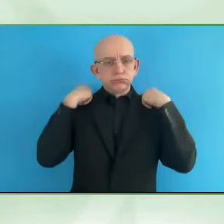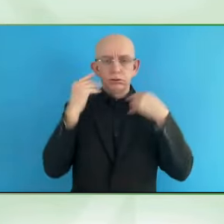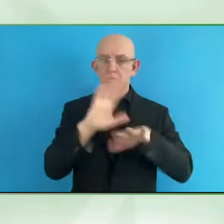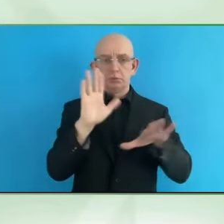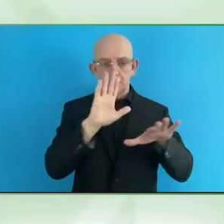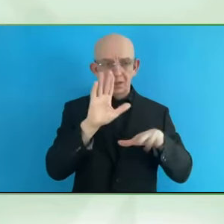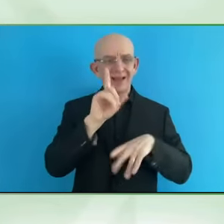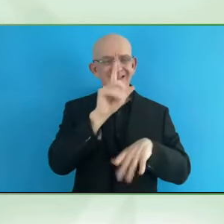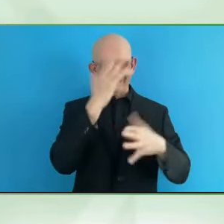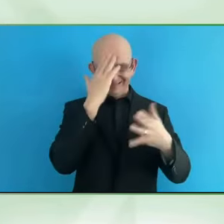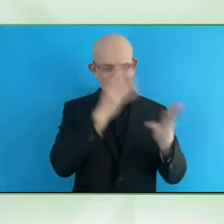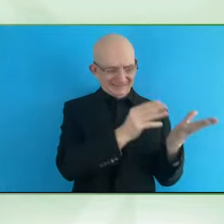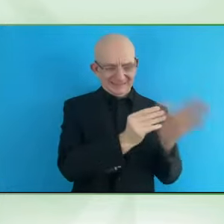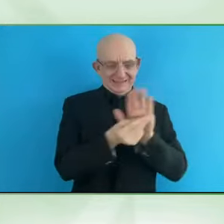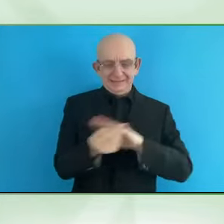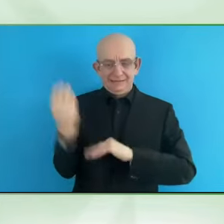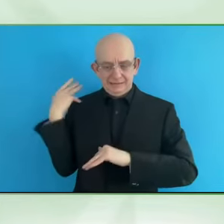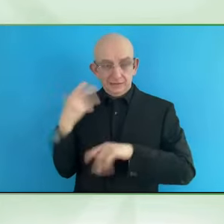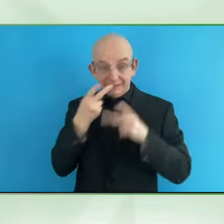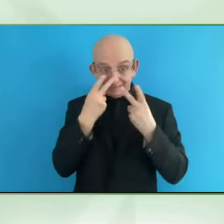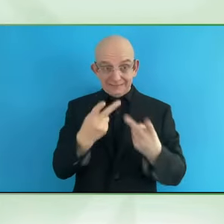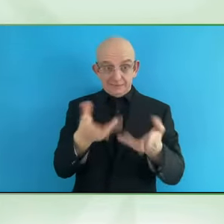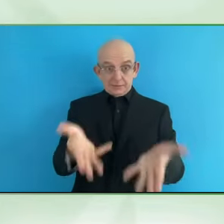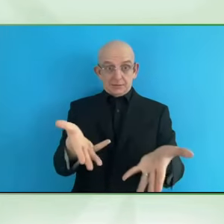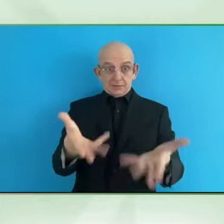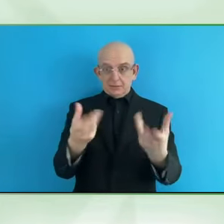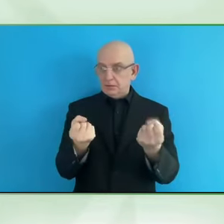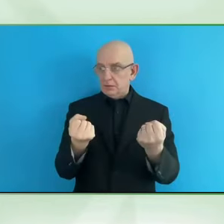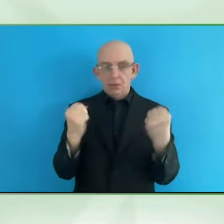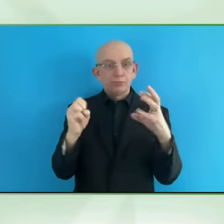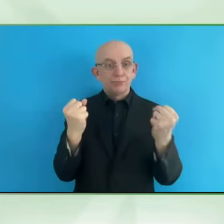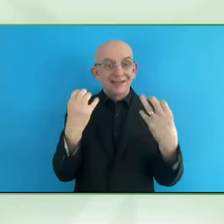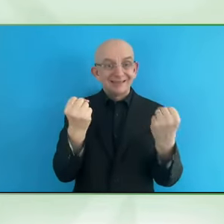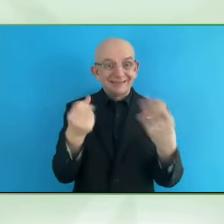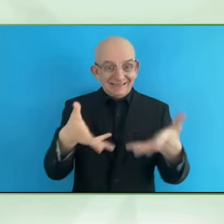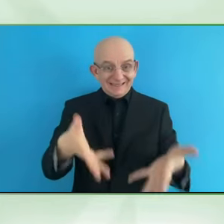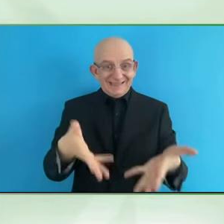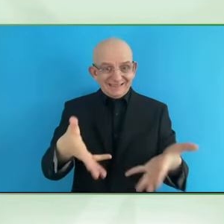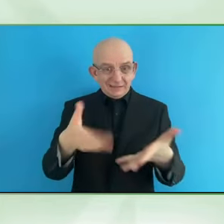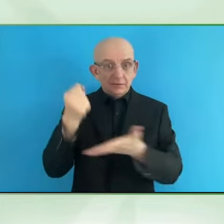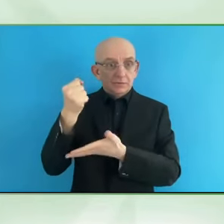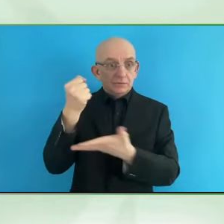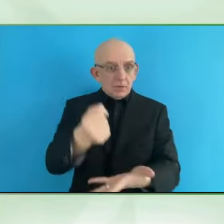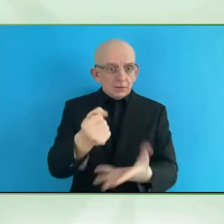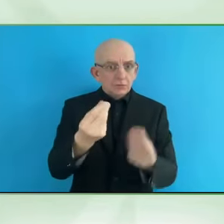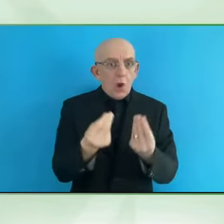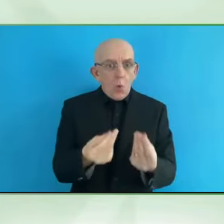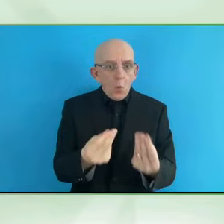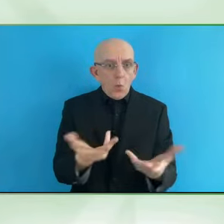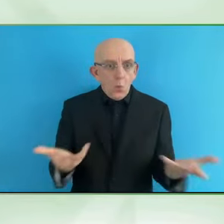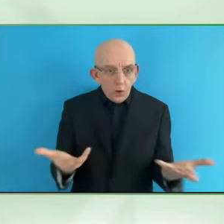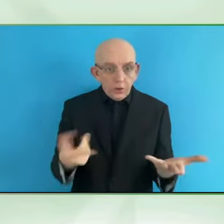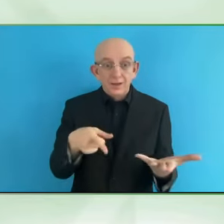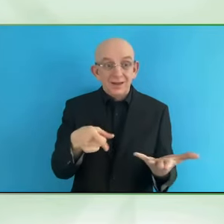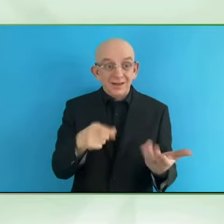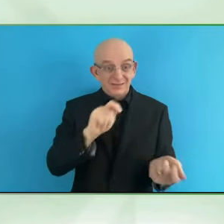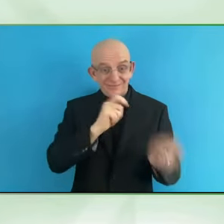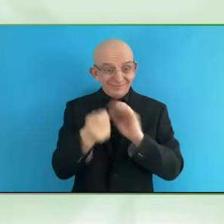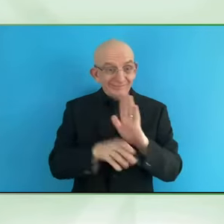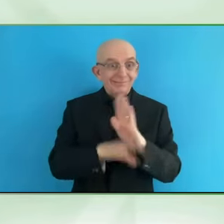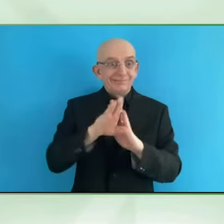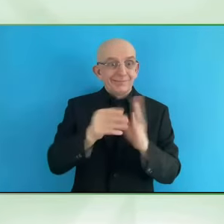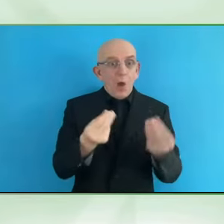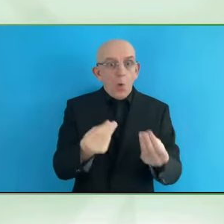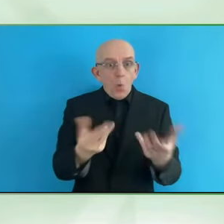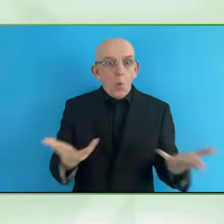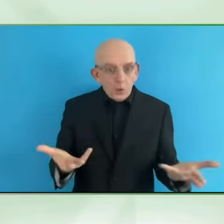course, when you're inviting people to work in very different ways to what they're used to, would be absolutely essential. But and CPD,